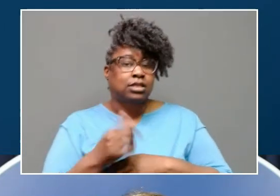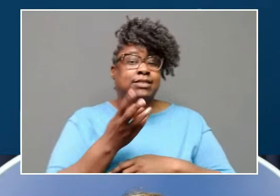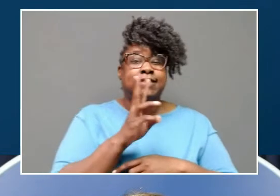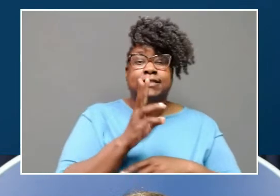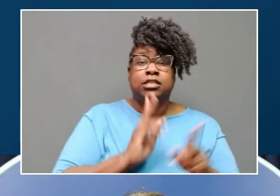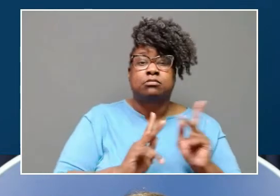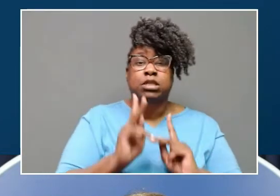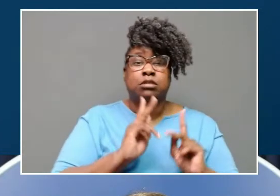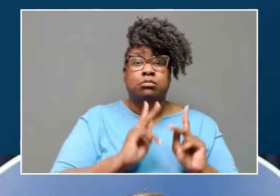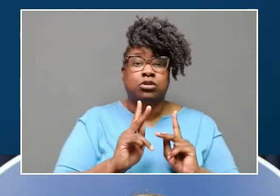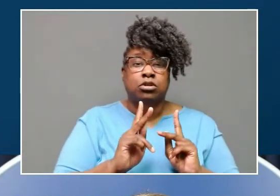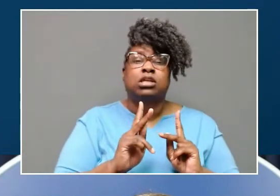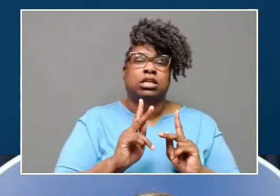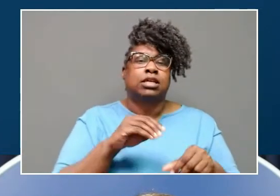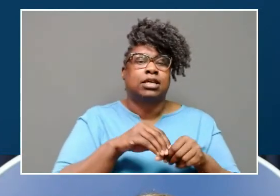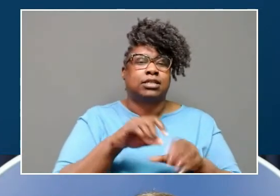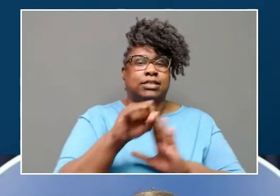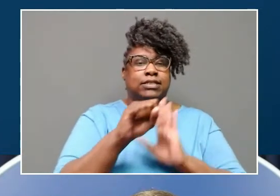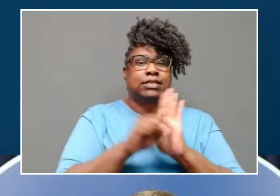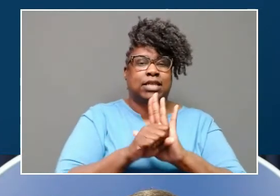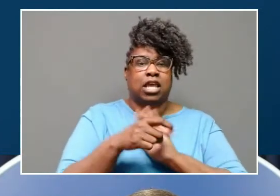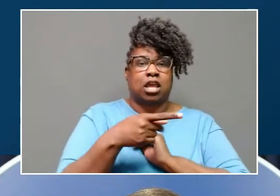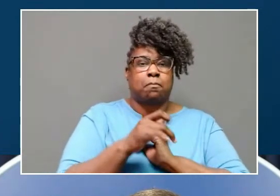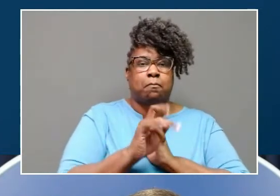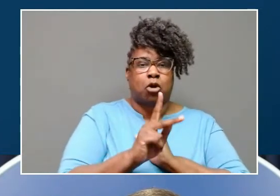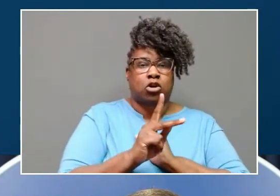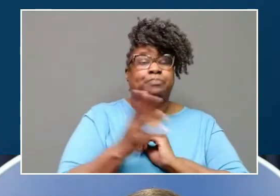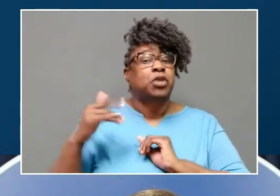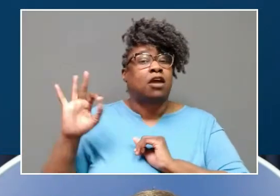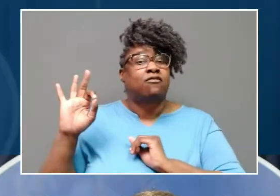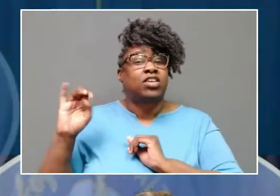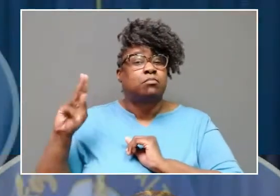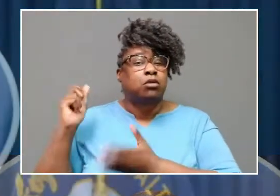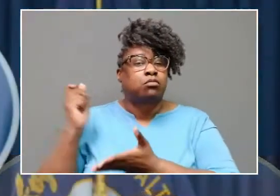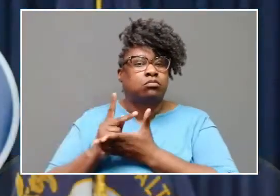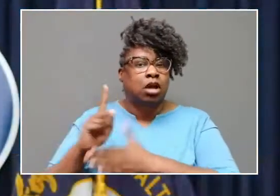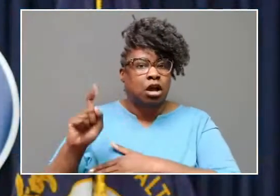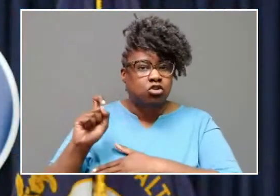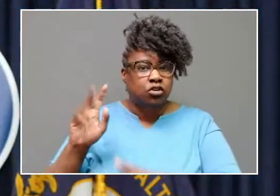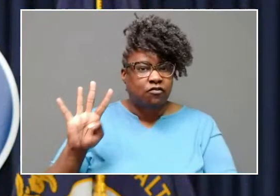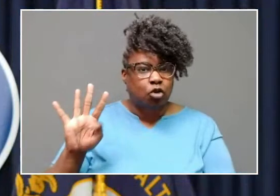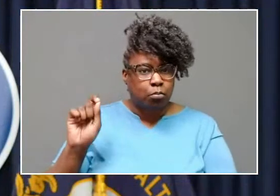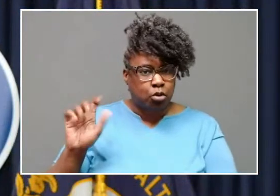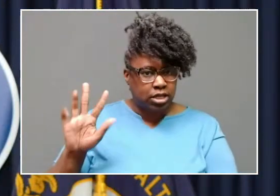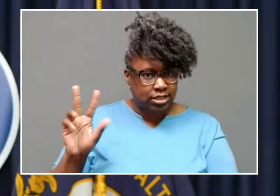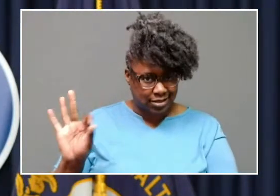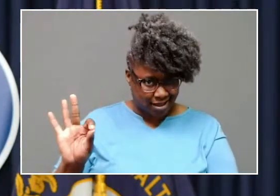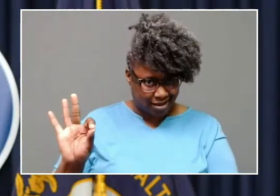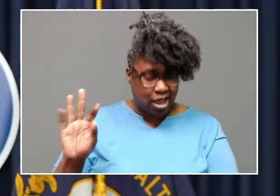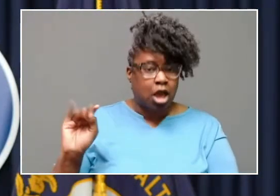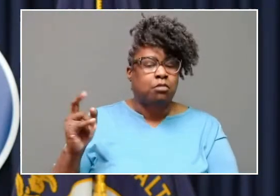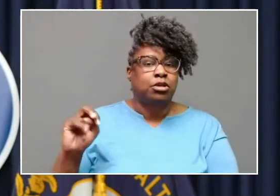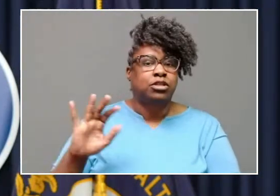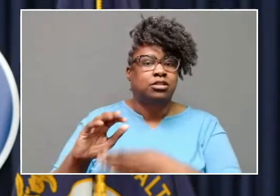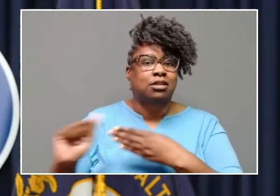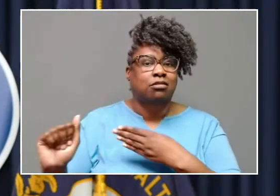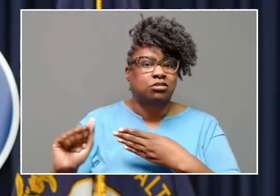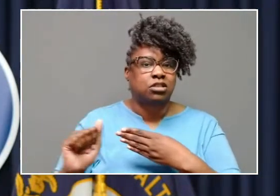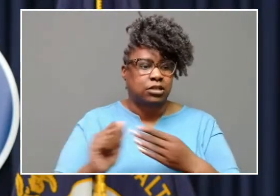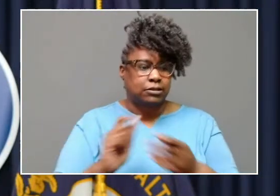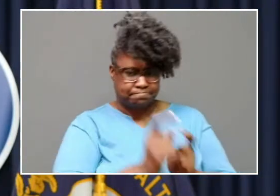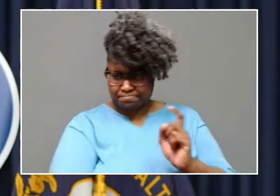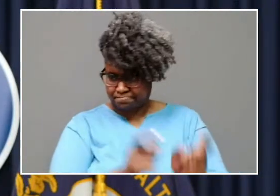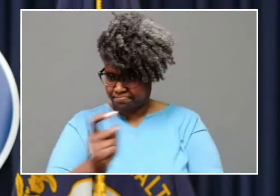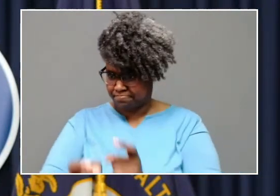in state parks. FEMA has now approved more than $104.9 million in individual assistance. That's an increase